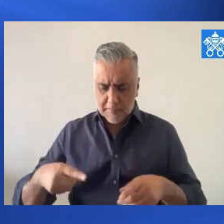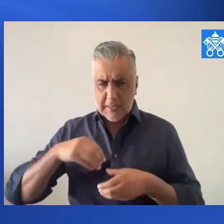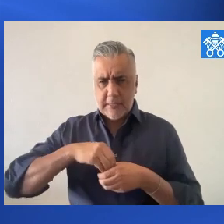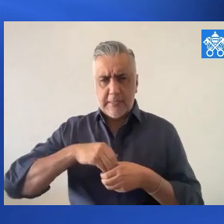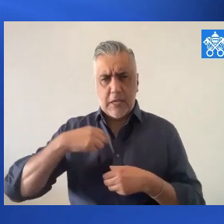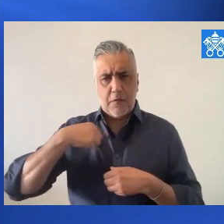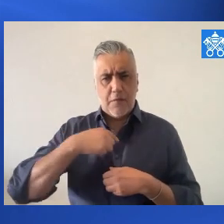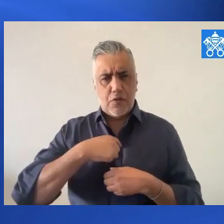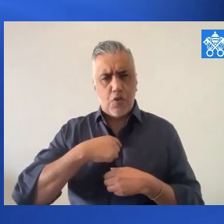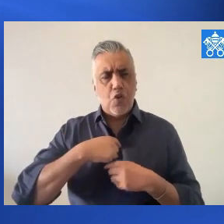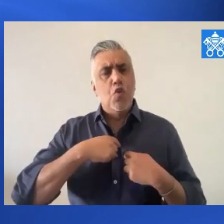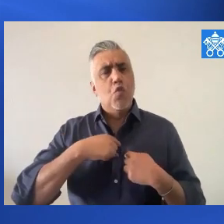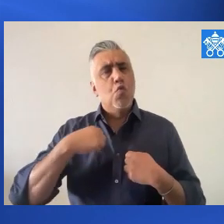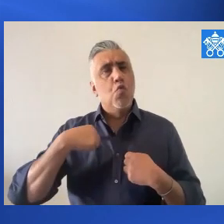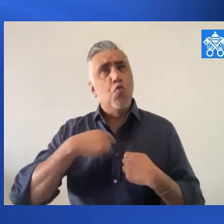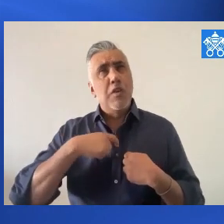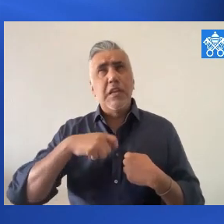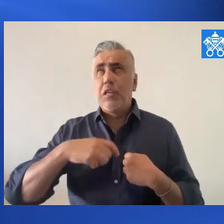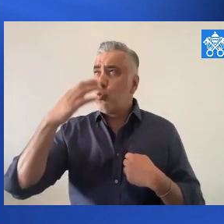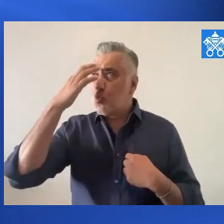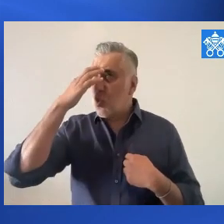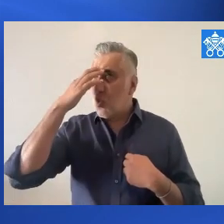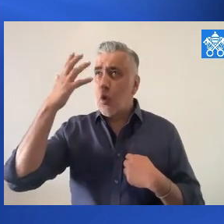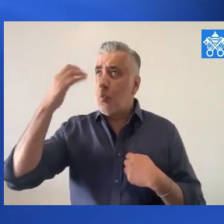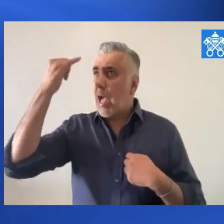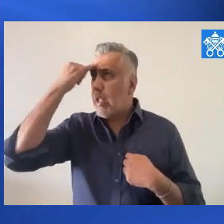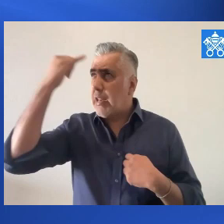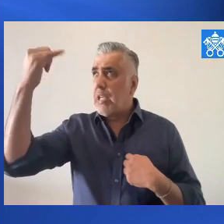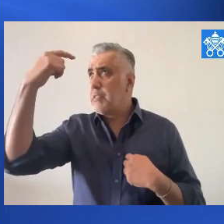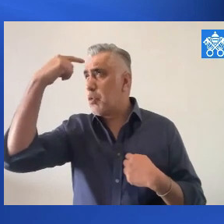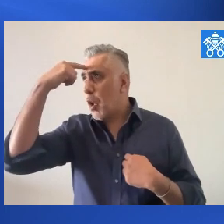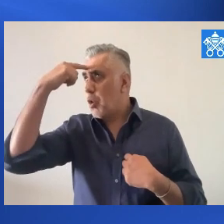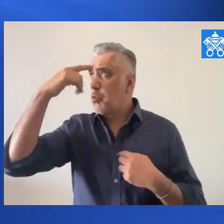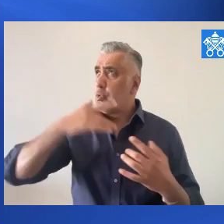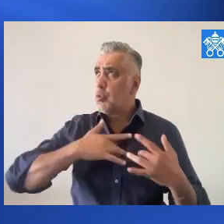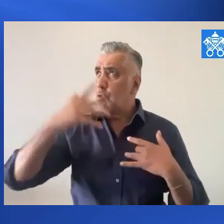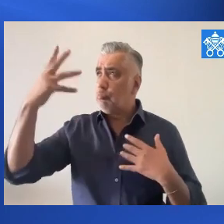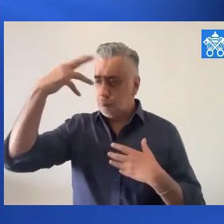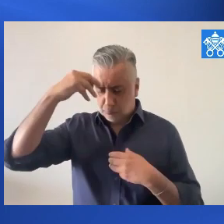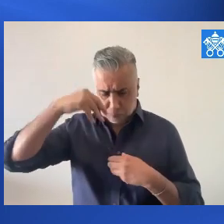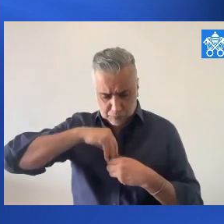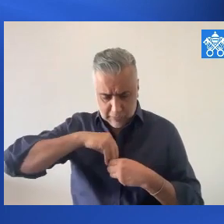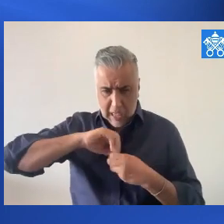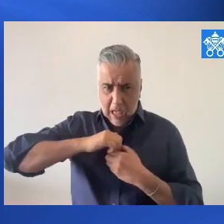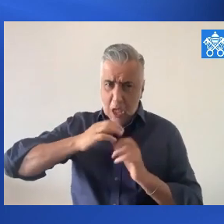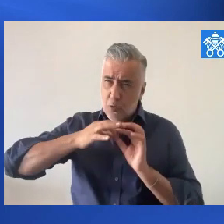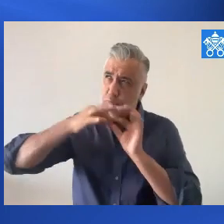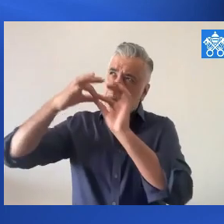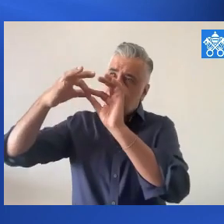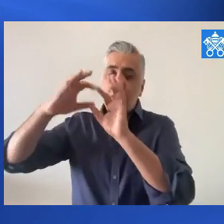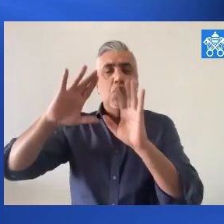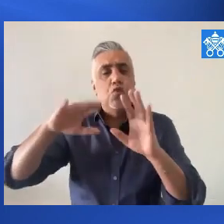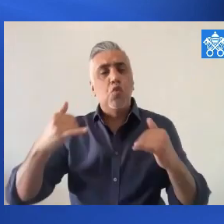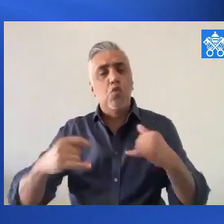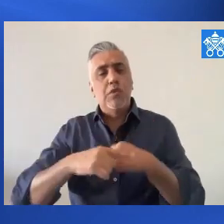inside ourselves. You know, we need to understand where things are coming to us, ideas and thoughts,